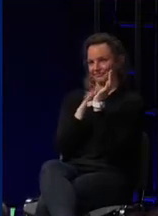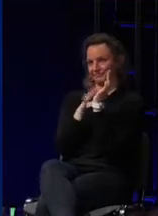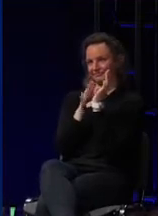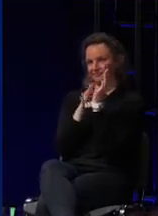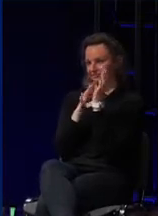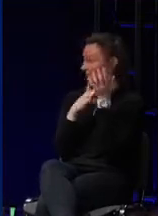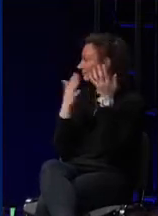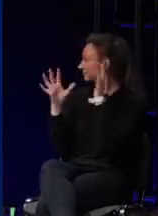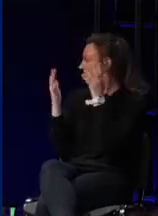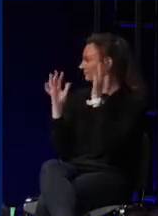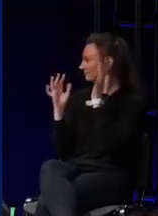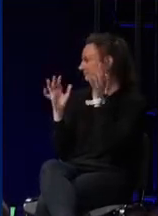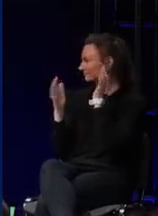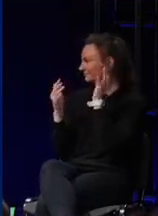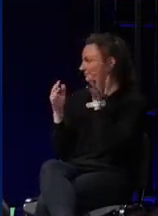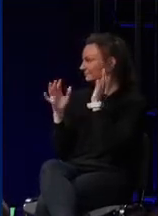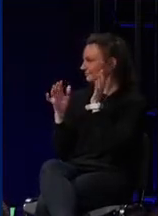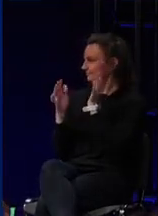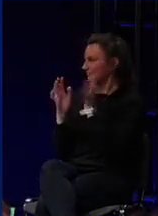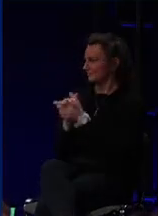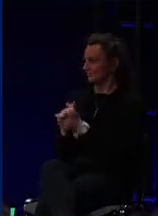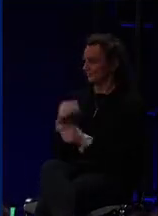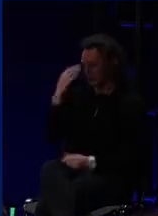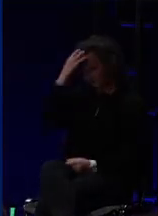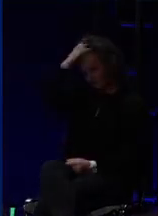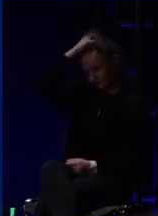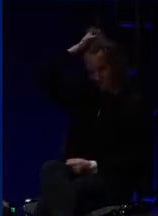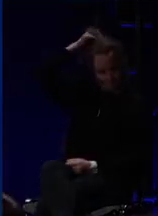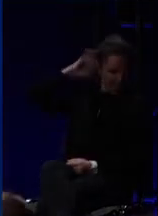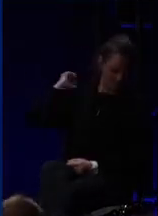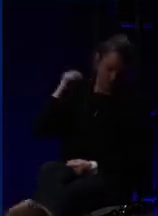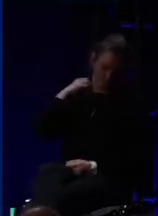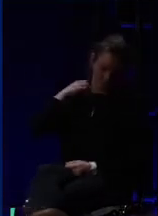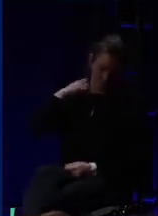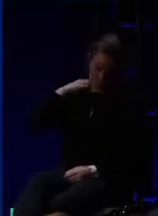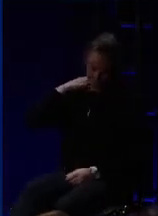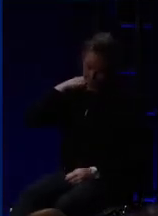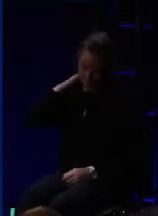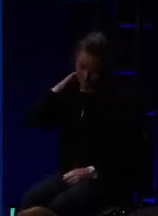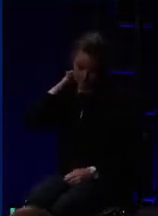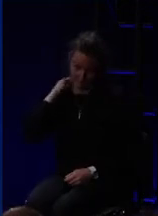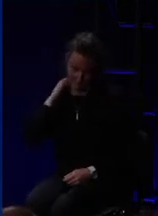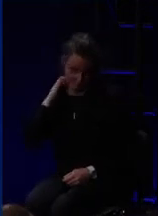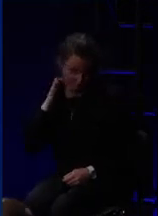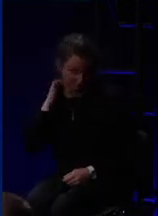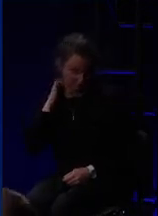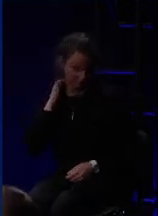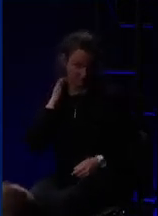Amazing. Wow.